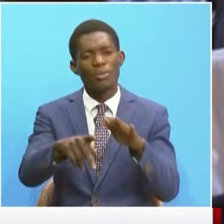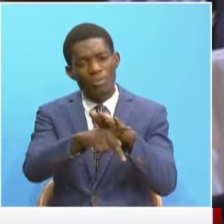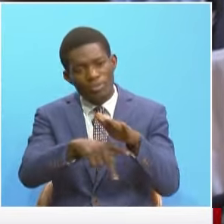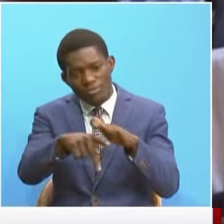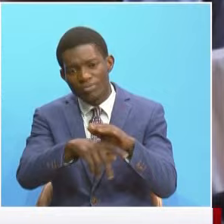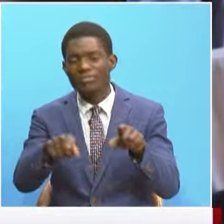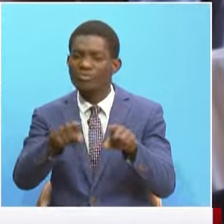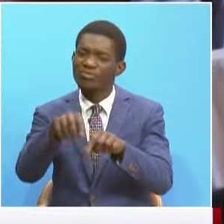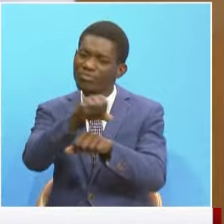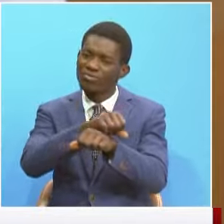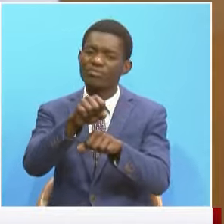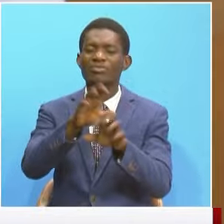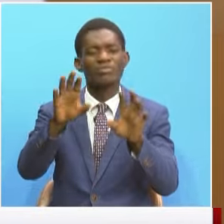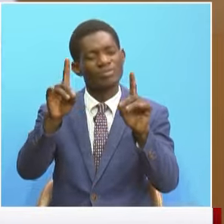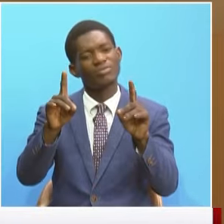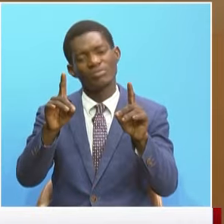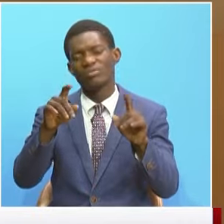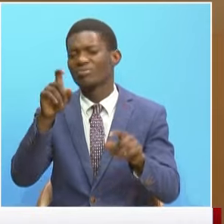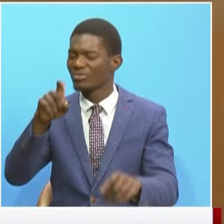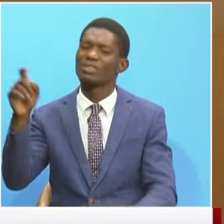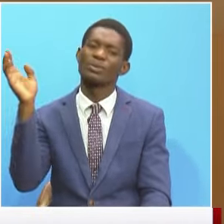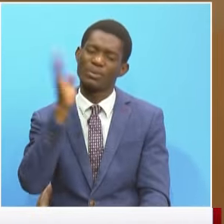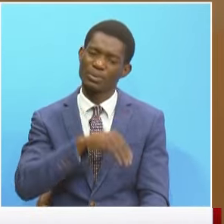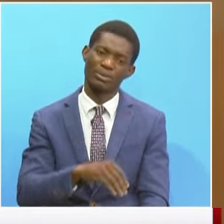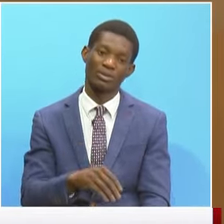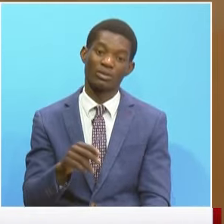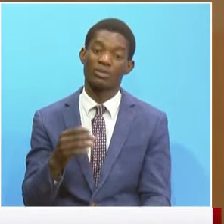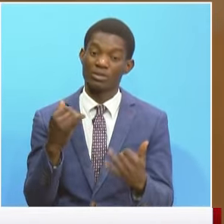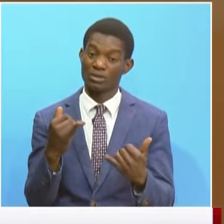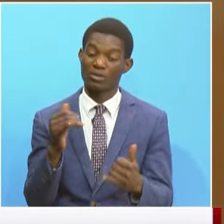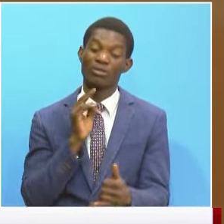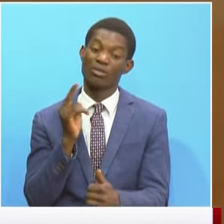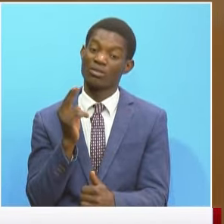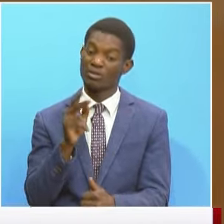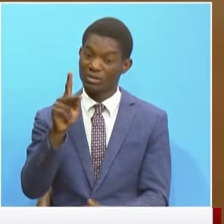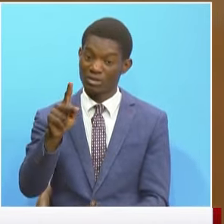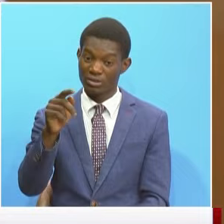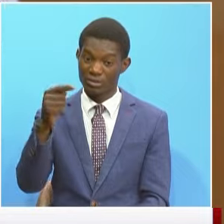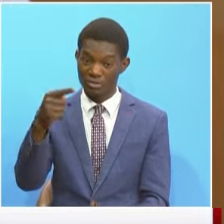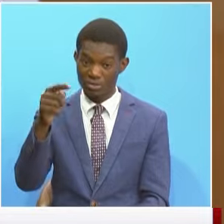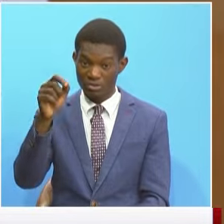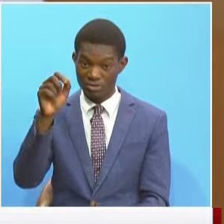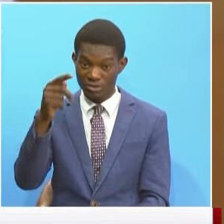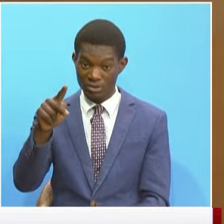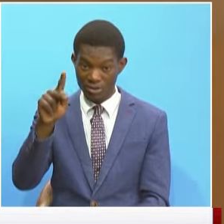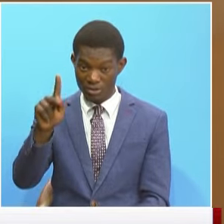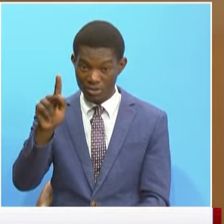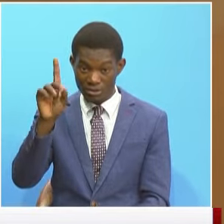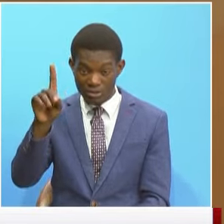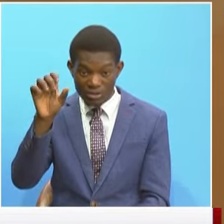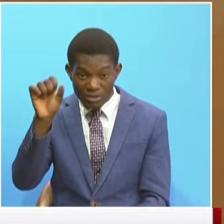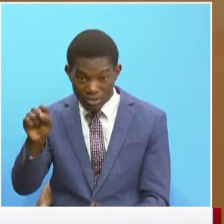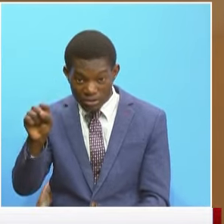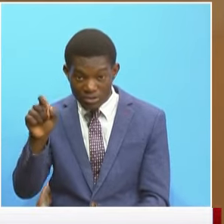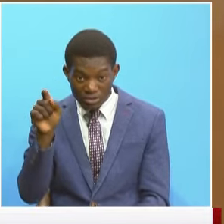for this reason that KGS, in its service delivery, has introduced the KGS case